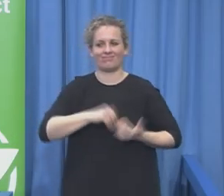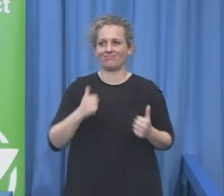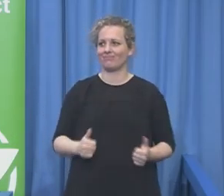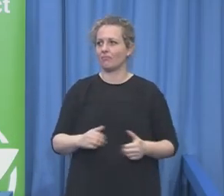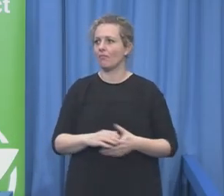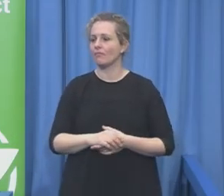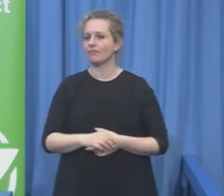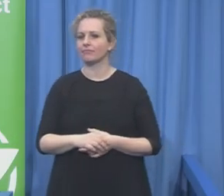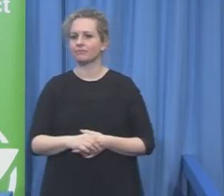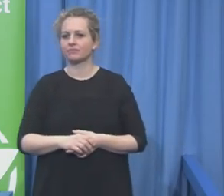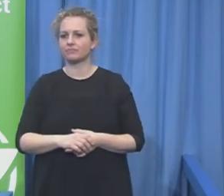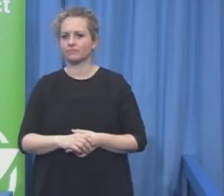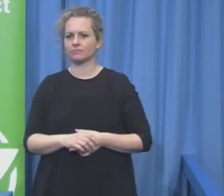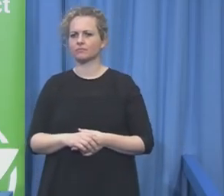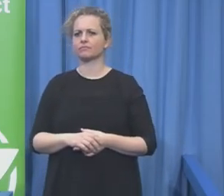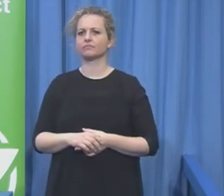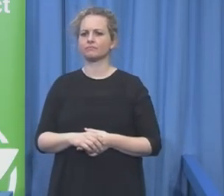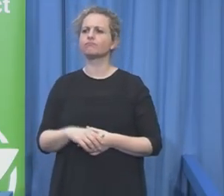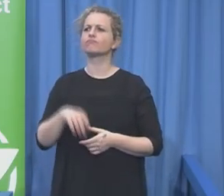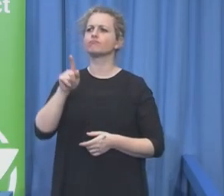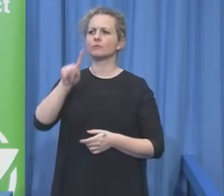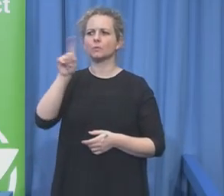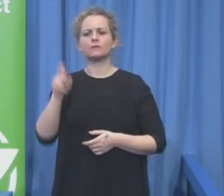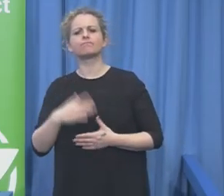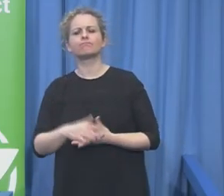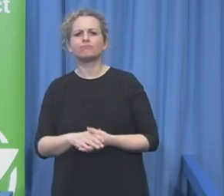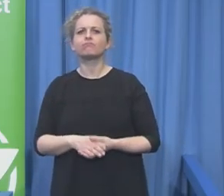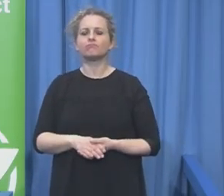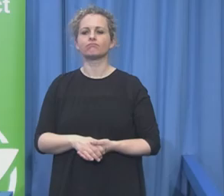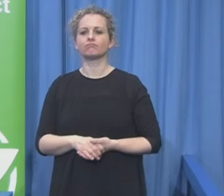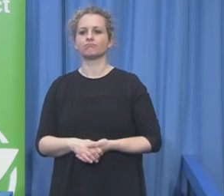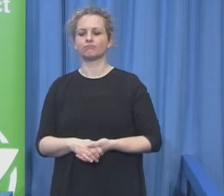pick students who have completed college or whatever,